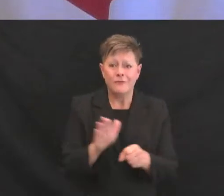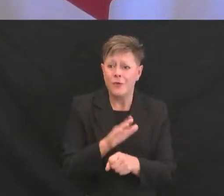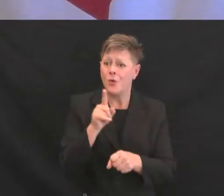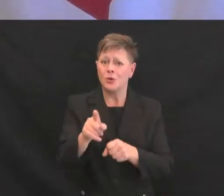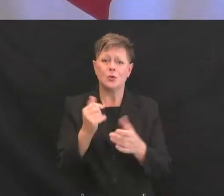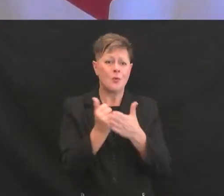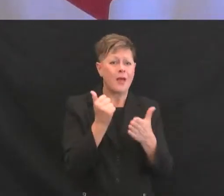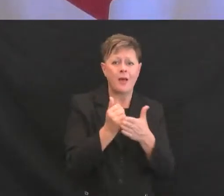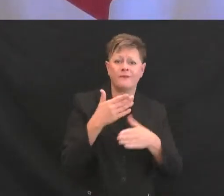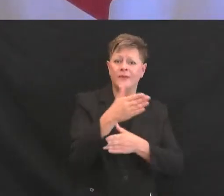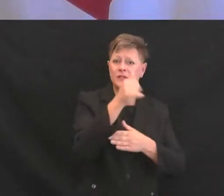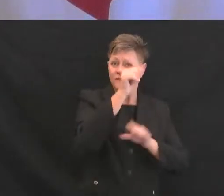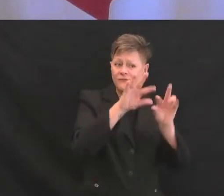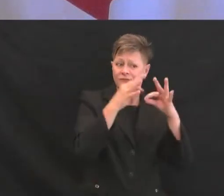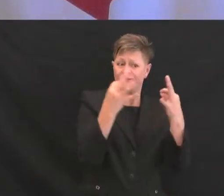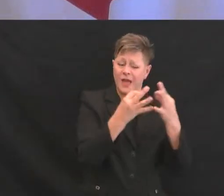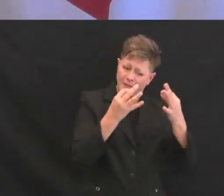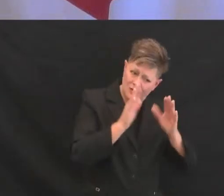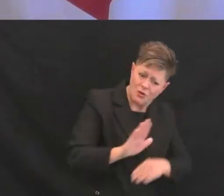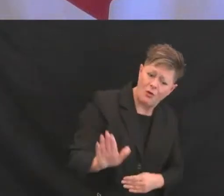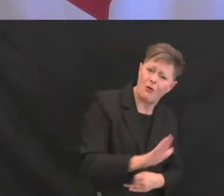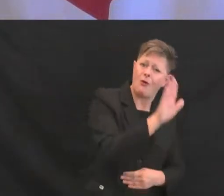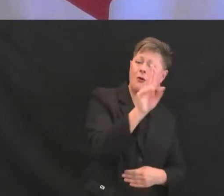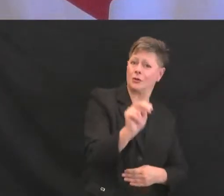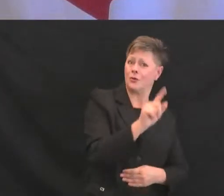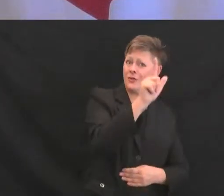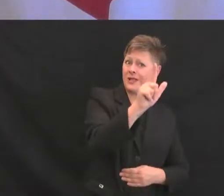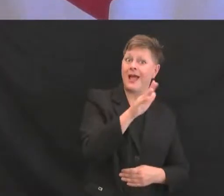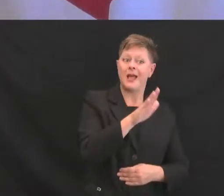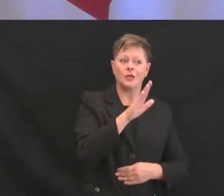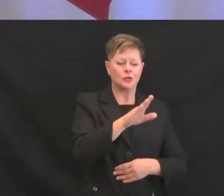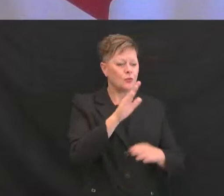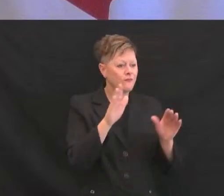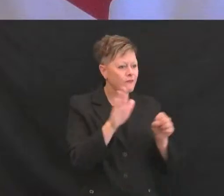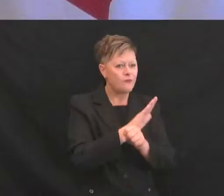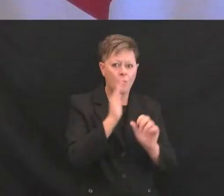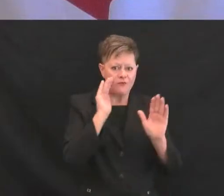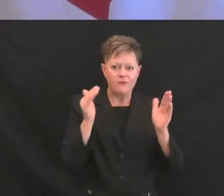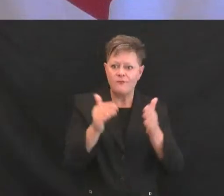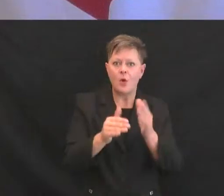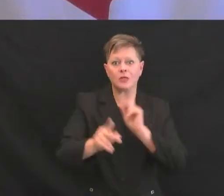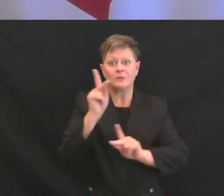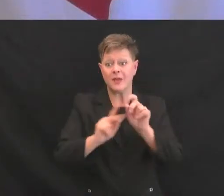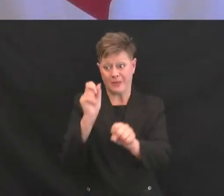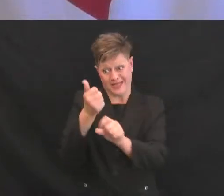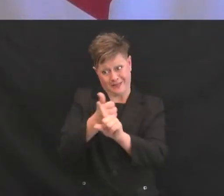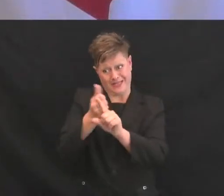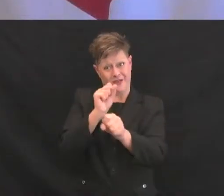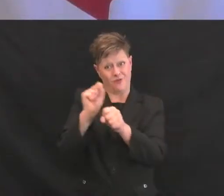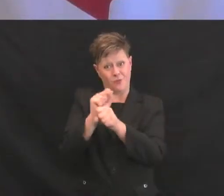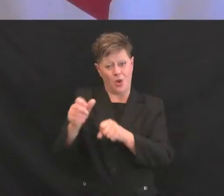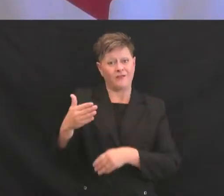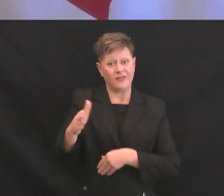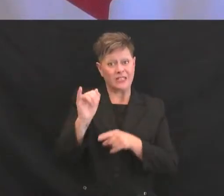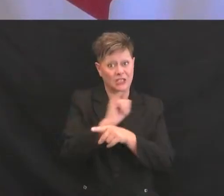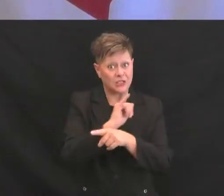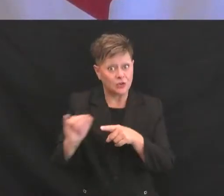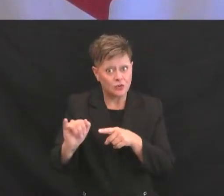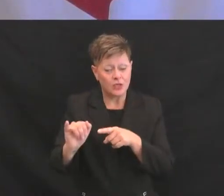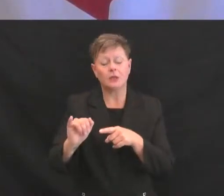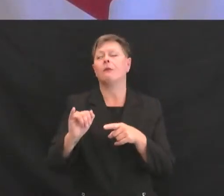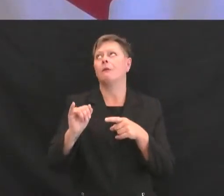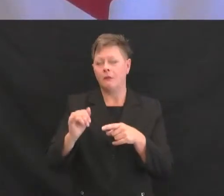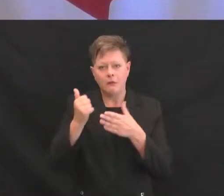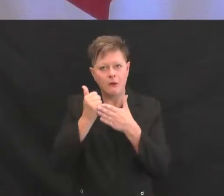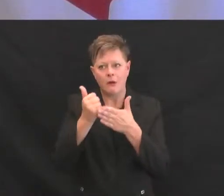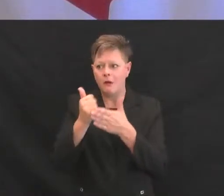fishing families throughout our province. Your dedication to those who work in the fishing industry has made a significant difference